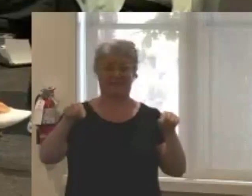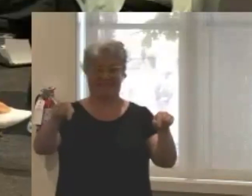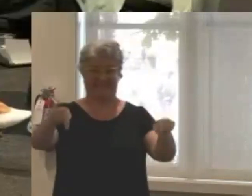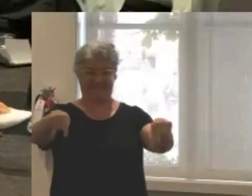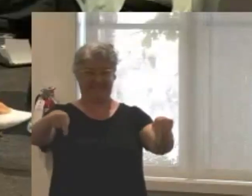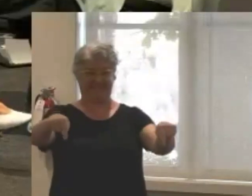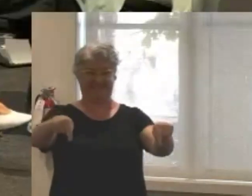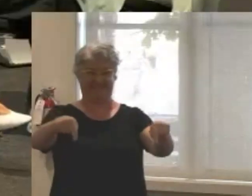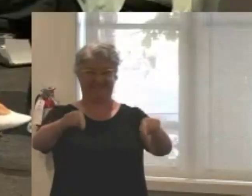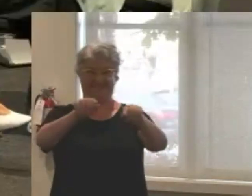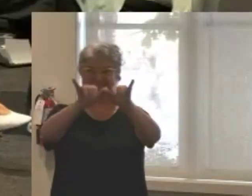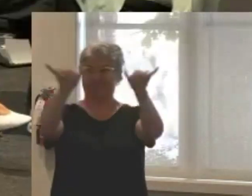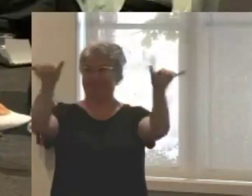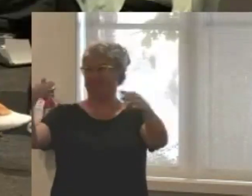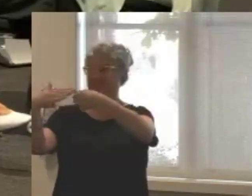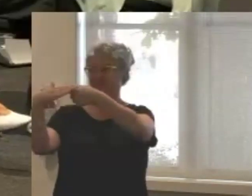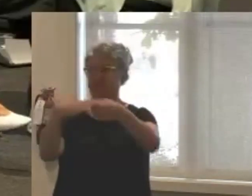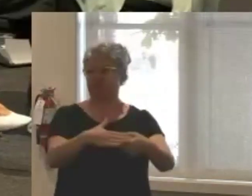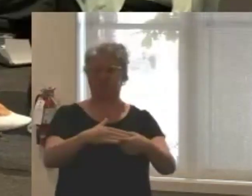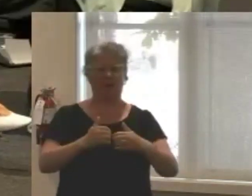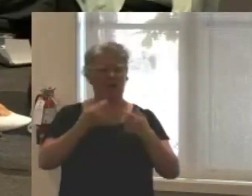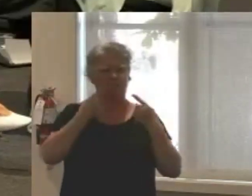anti-oppressive framework?